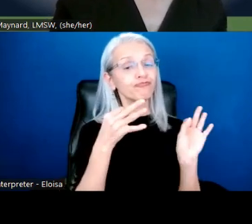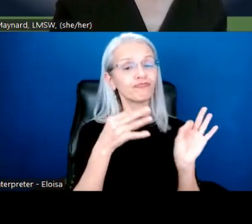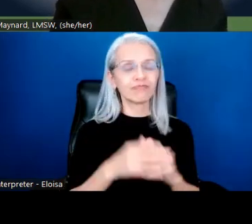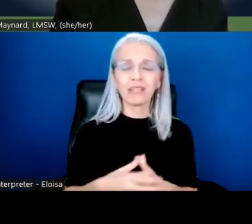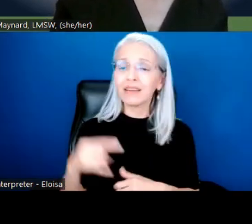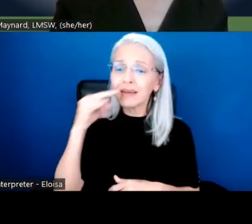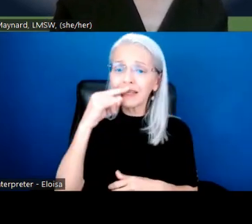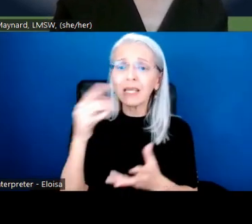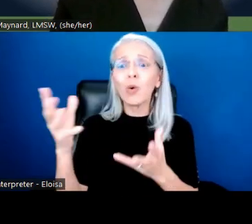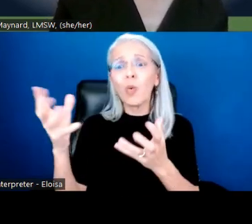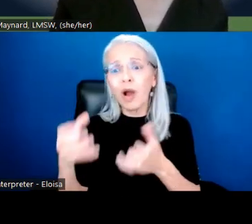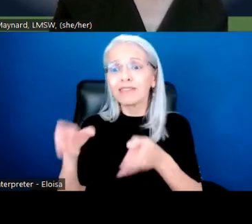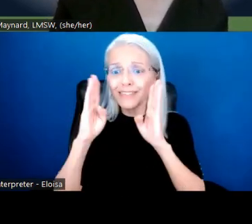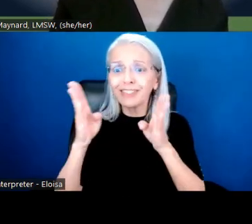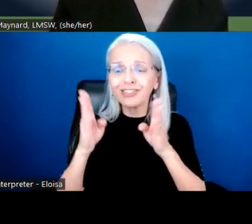wants attention.